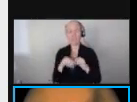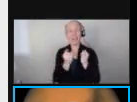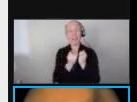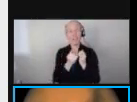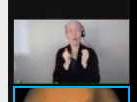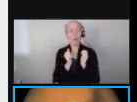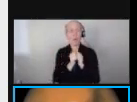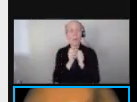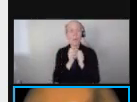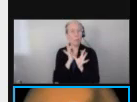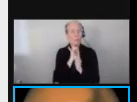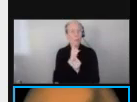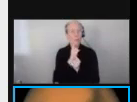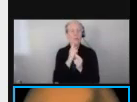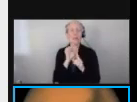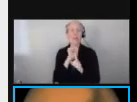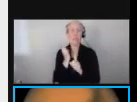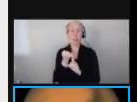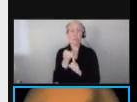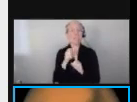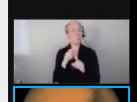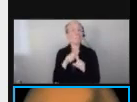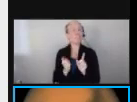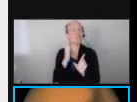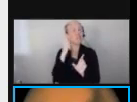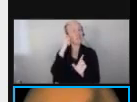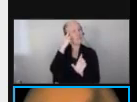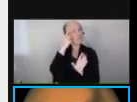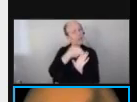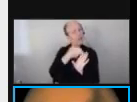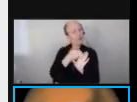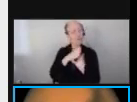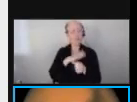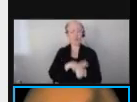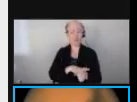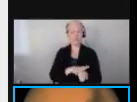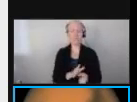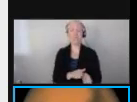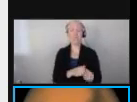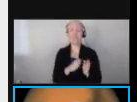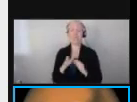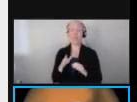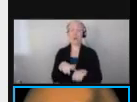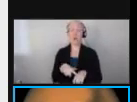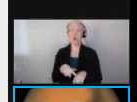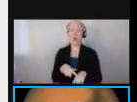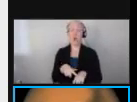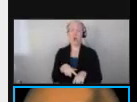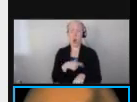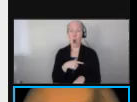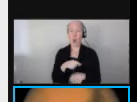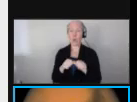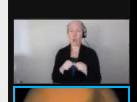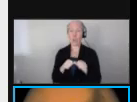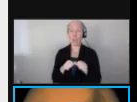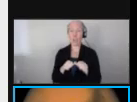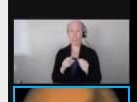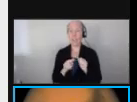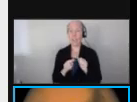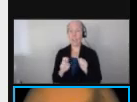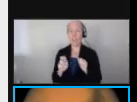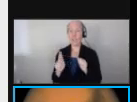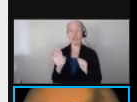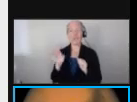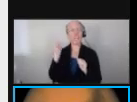the psychological stress is a little different there. And then we do longer duration isolation experiments at the NEK facility in